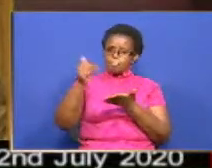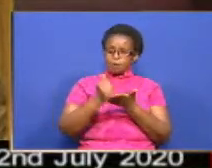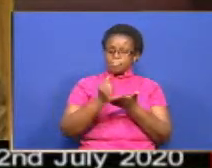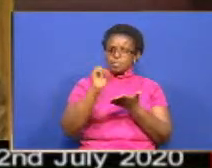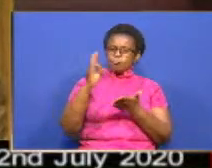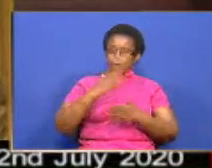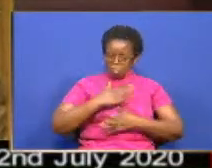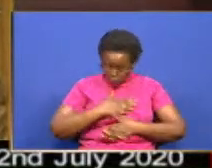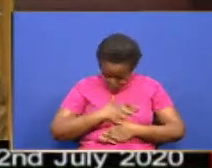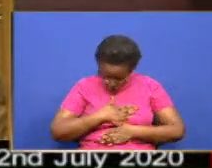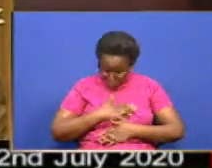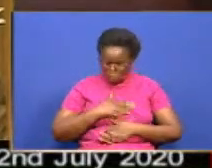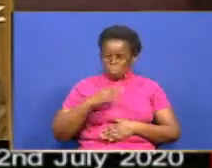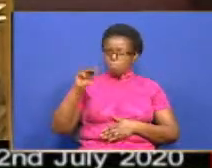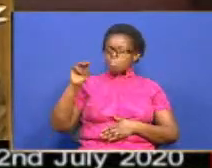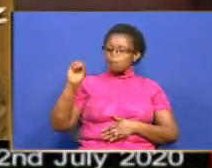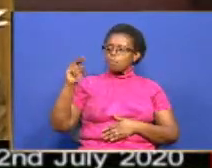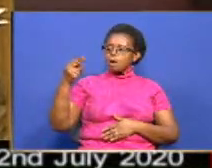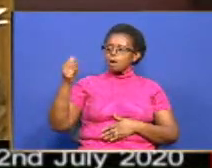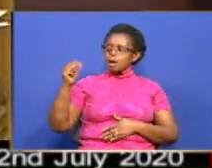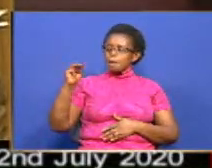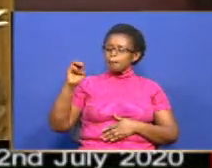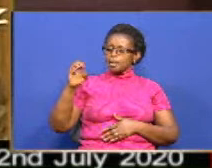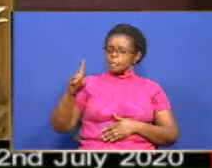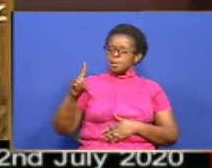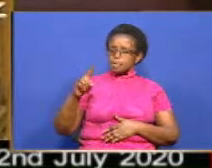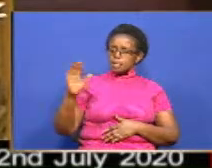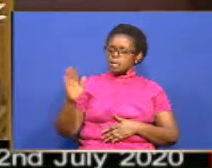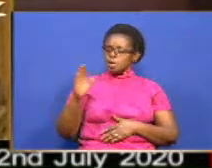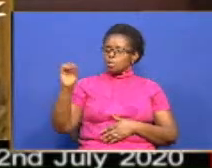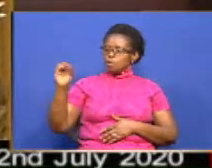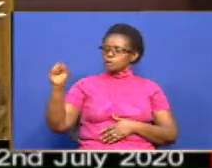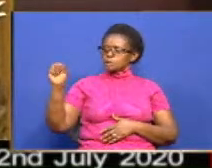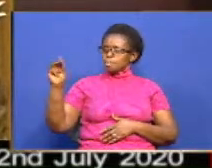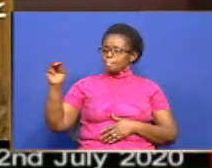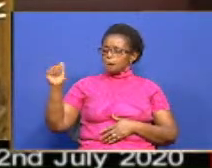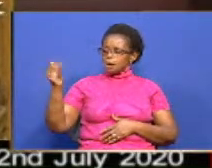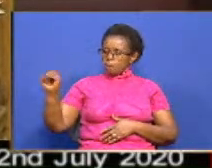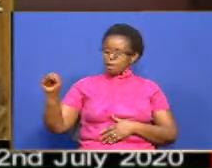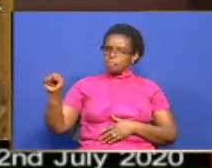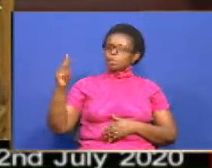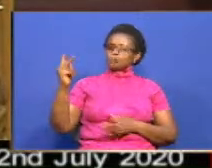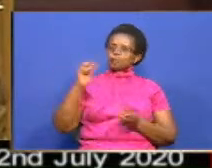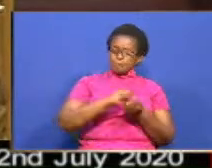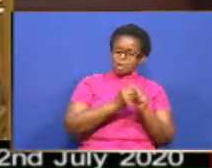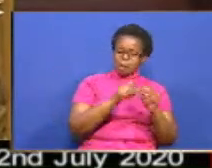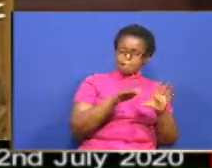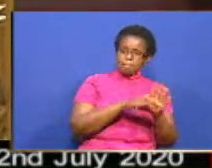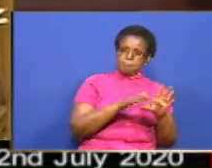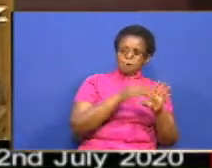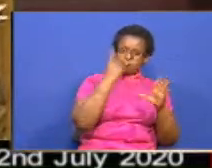Mohammed Abdukaim Osman MP to the House Business Committee in addition to those specified under